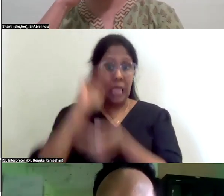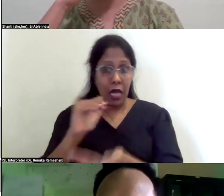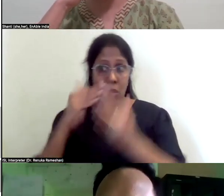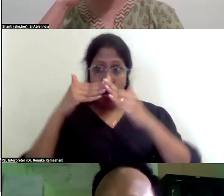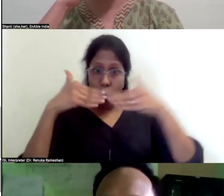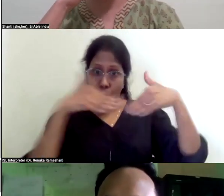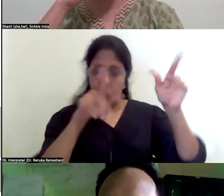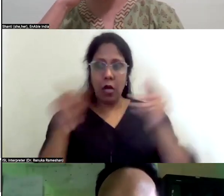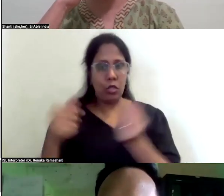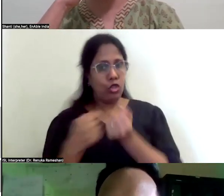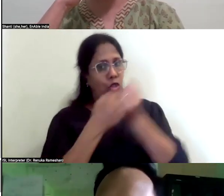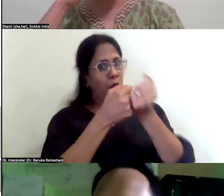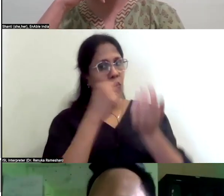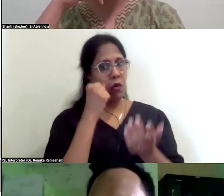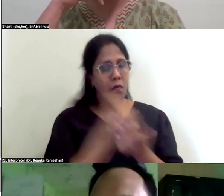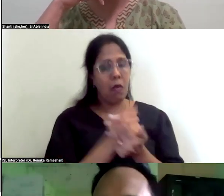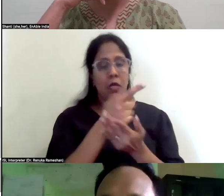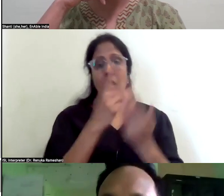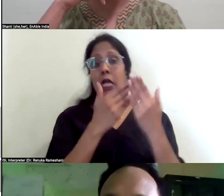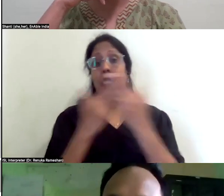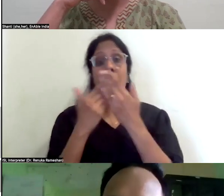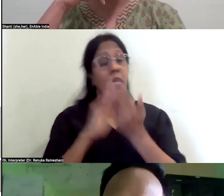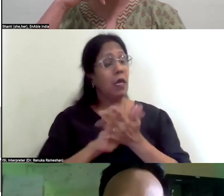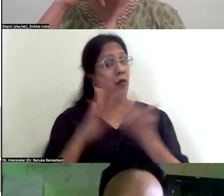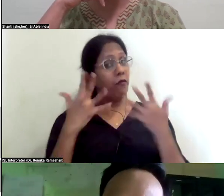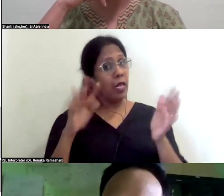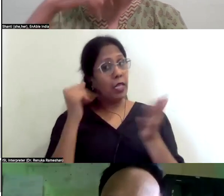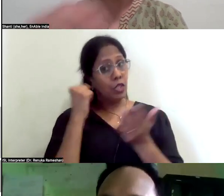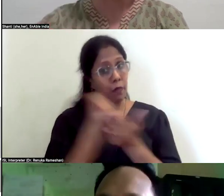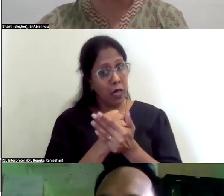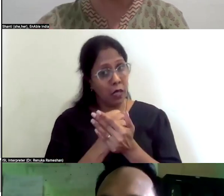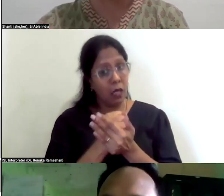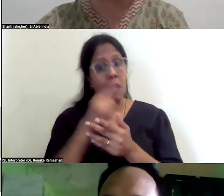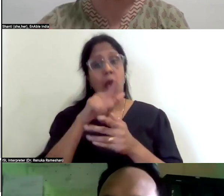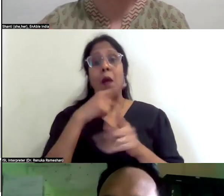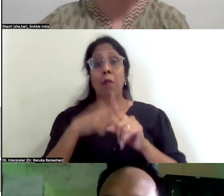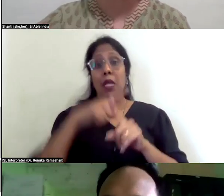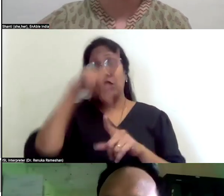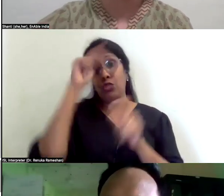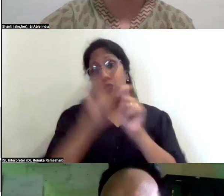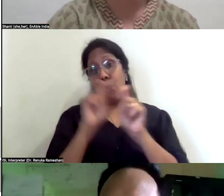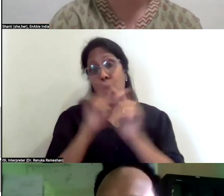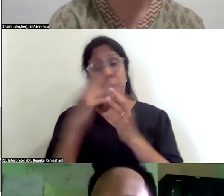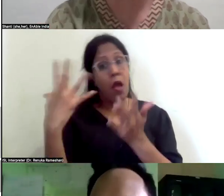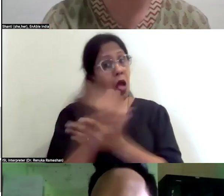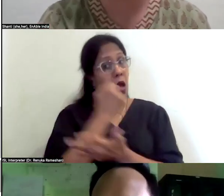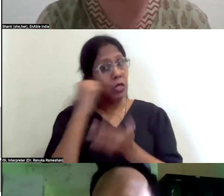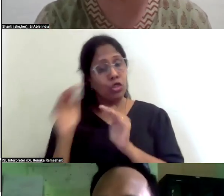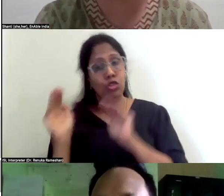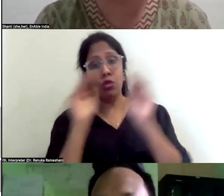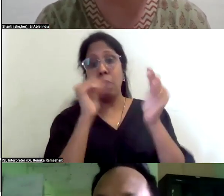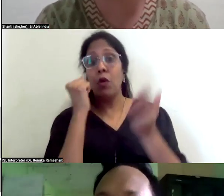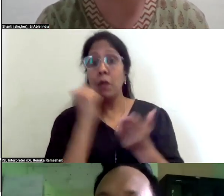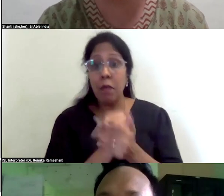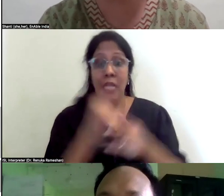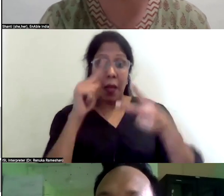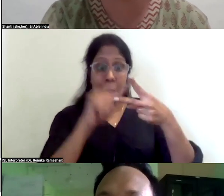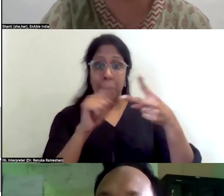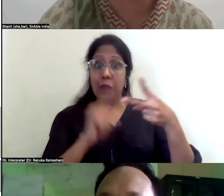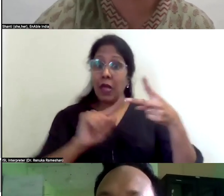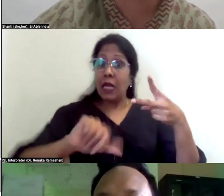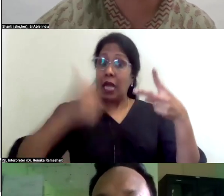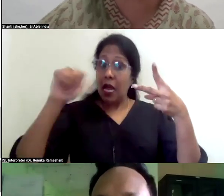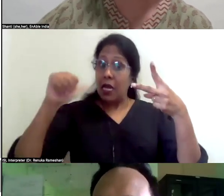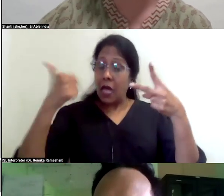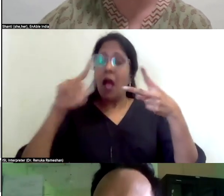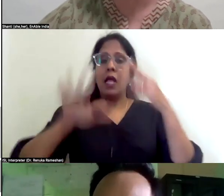to support him in completing his education, in his livelihood, and then if all comes good, then you